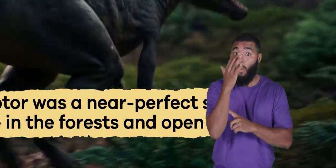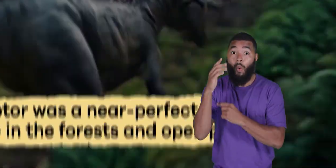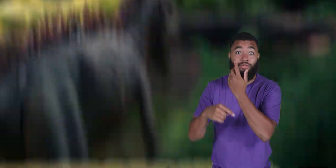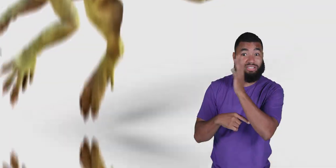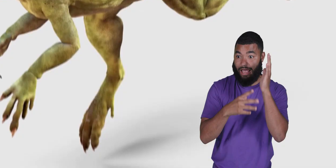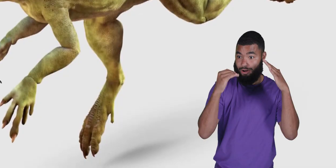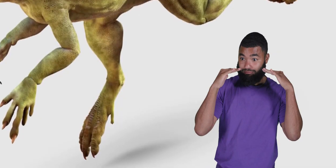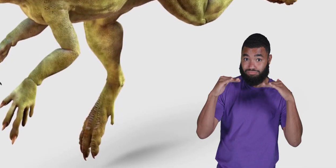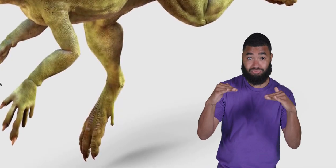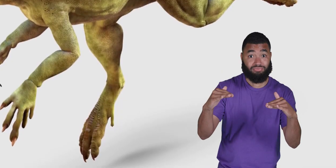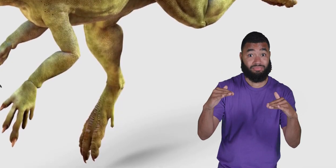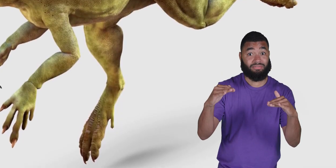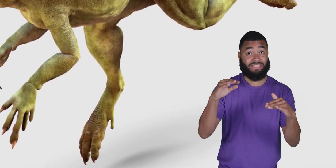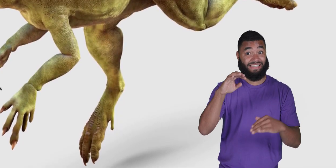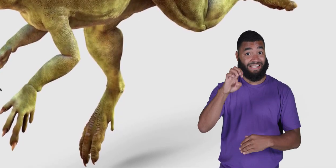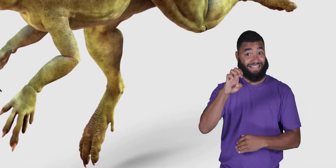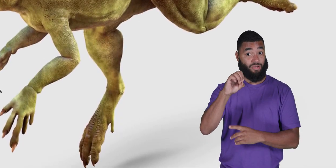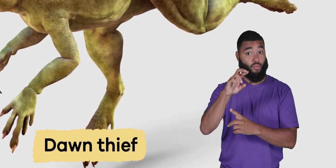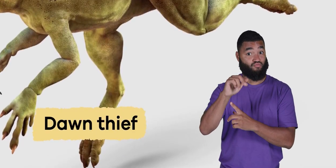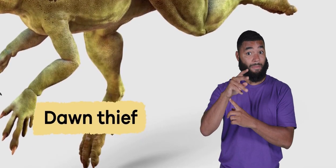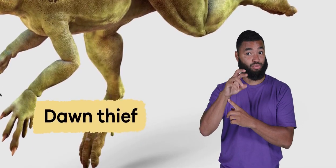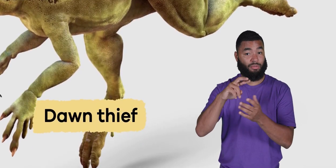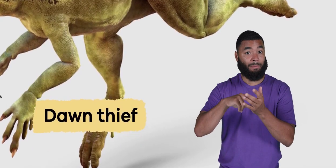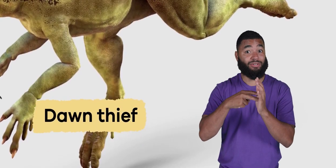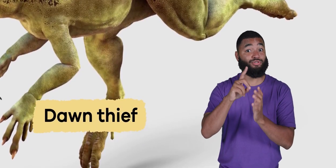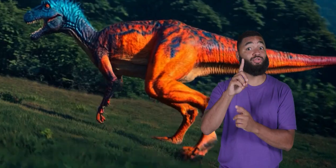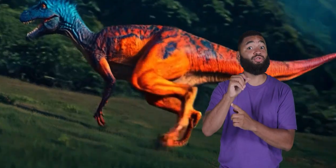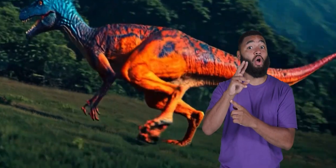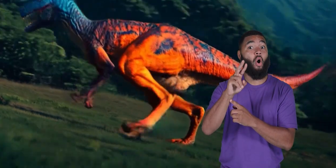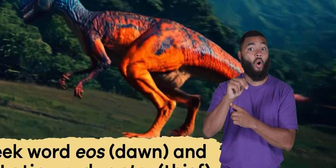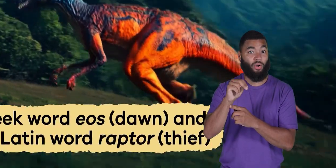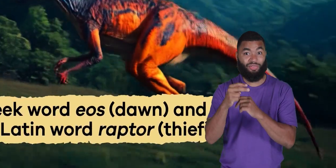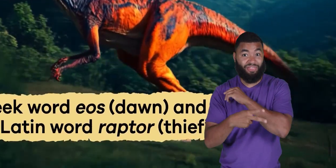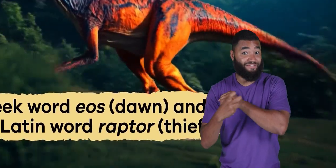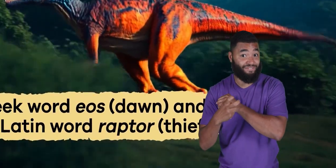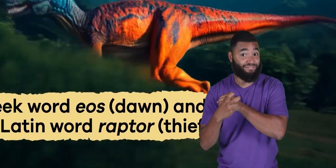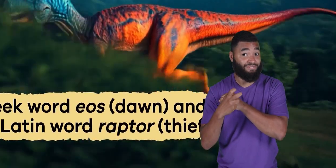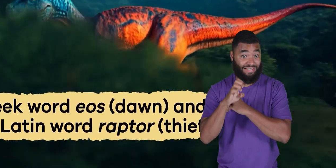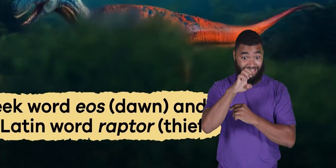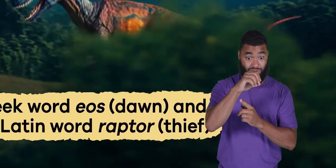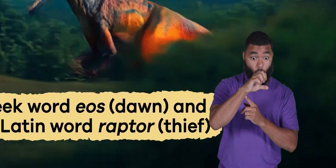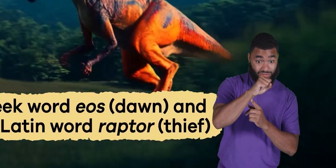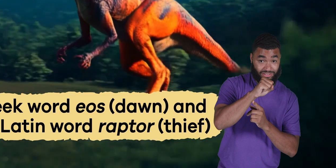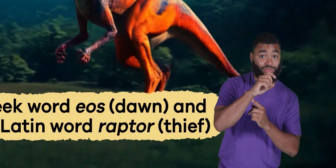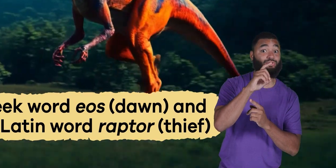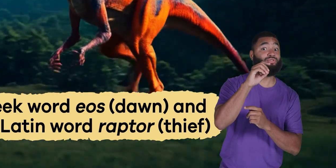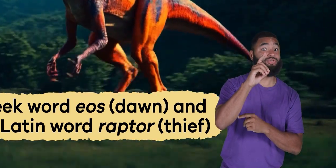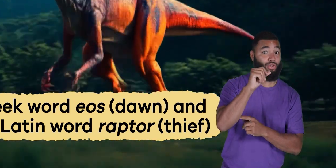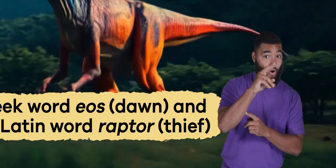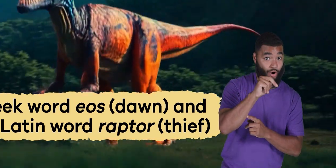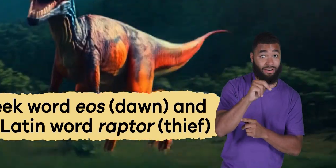plains. The name Eoraptor means dawn thief and comes from the Greek word eos, dawn,